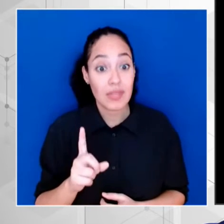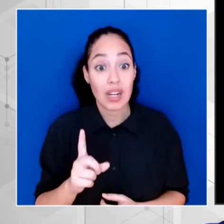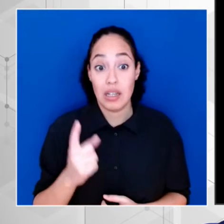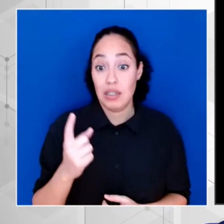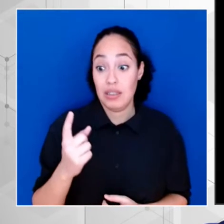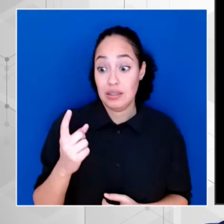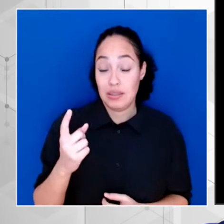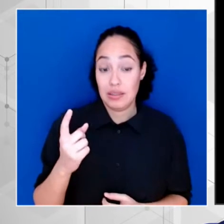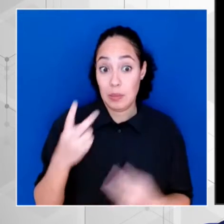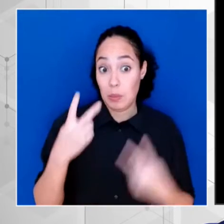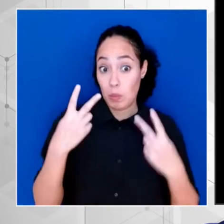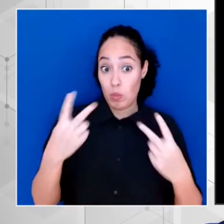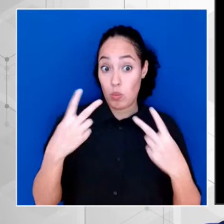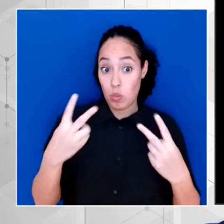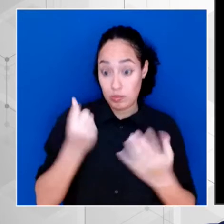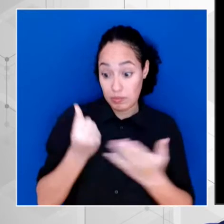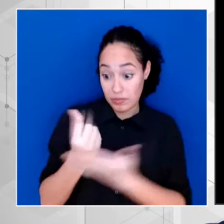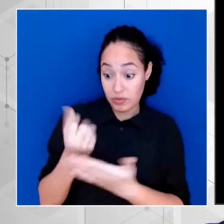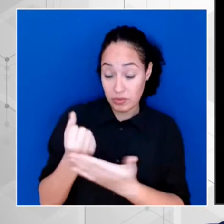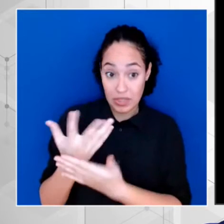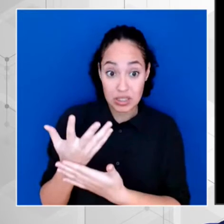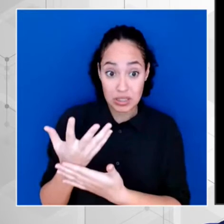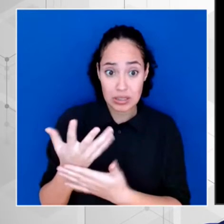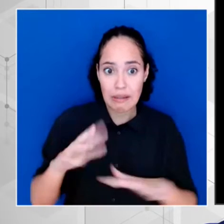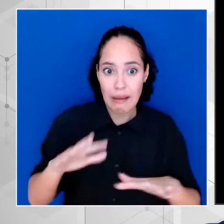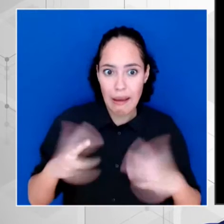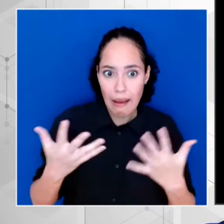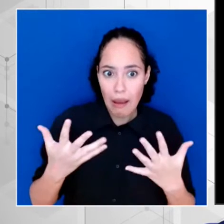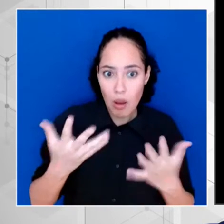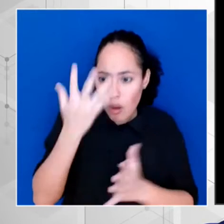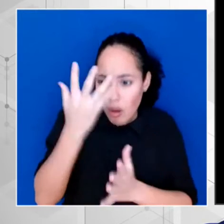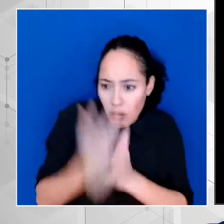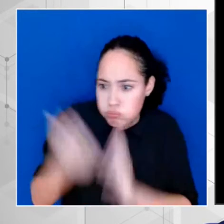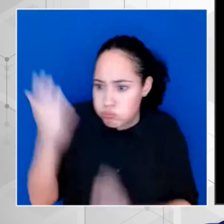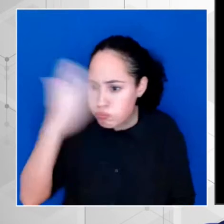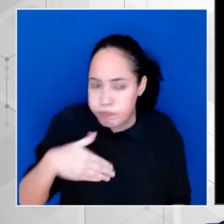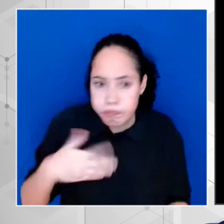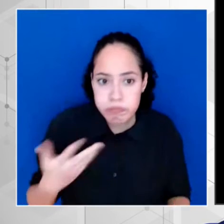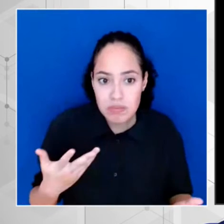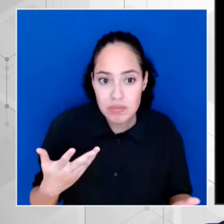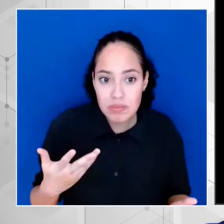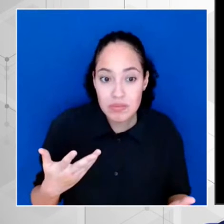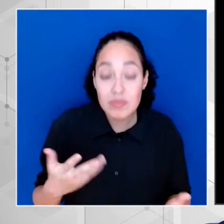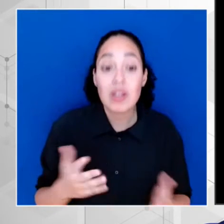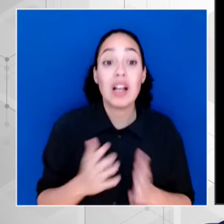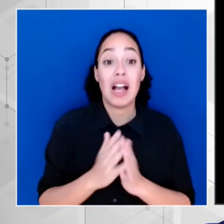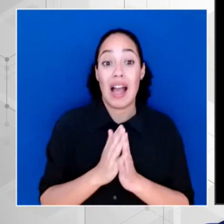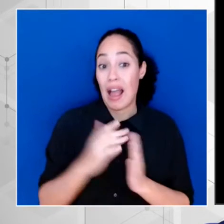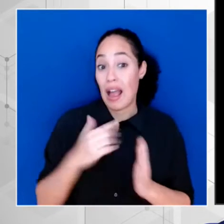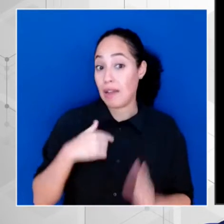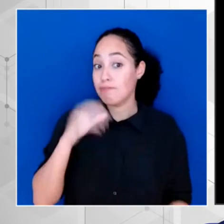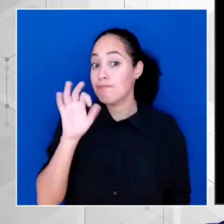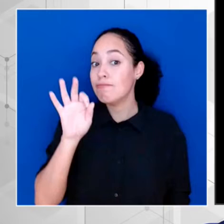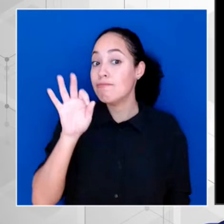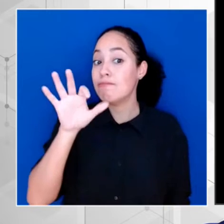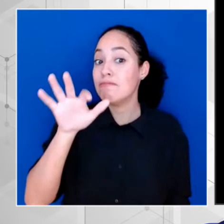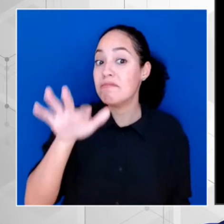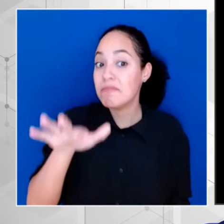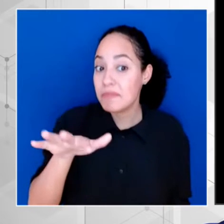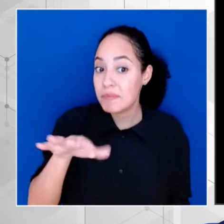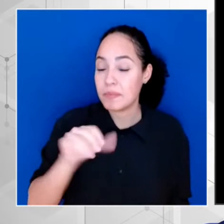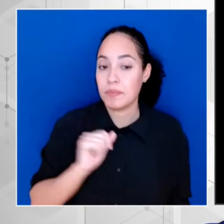actually strongly advise you actually do this. You try it. Try using the product when you are very